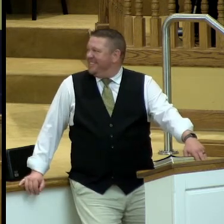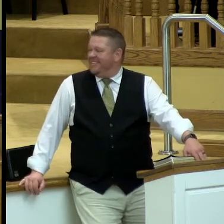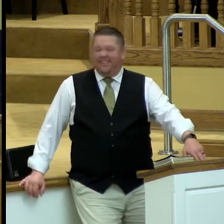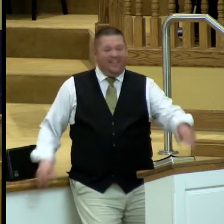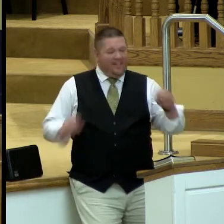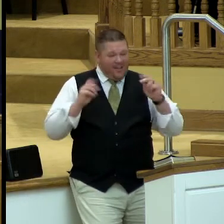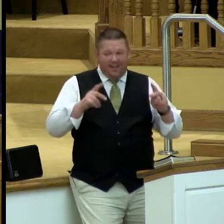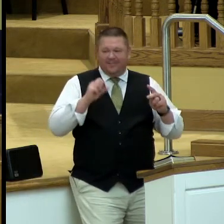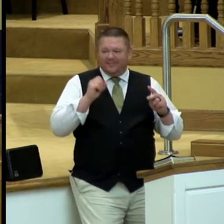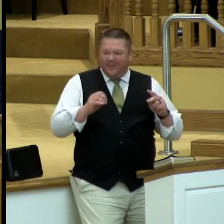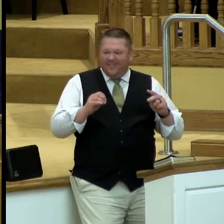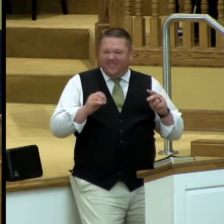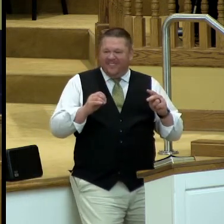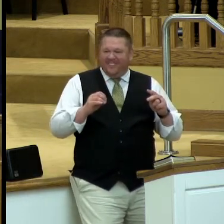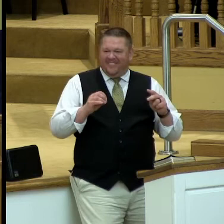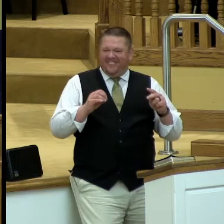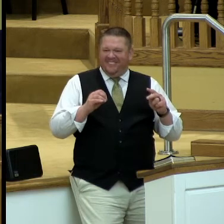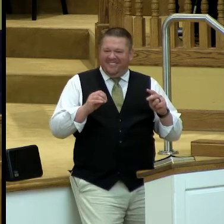All right, so